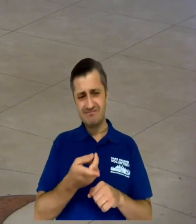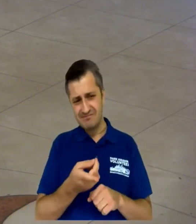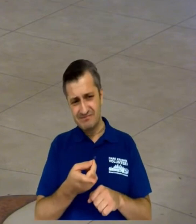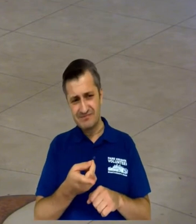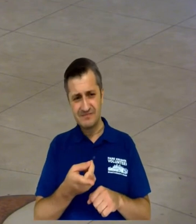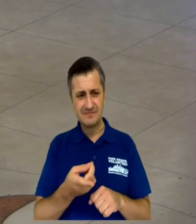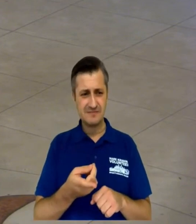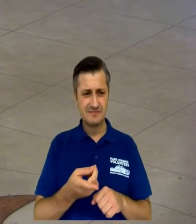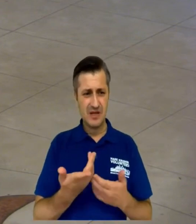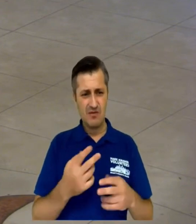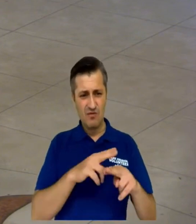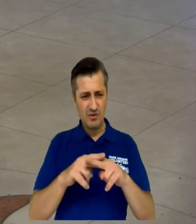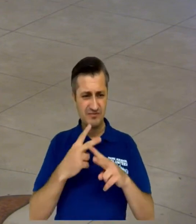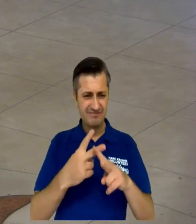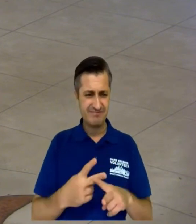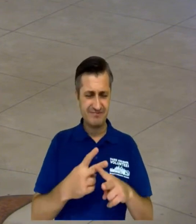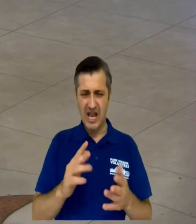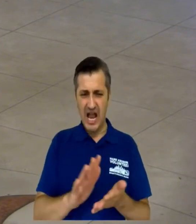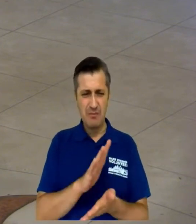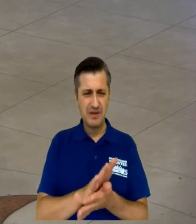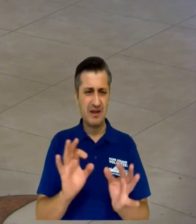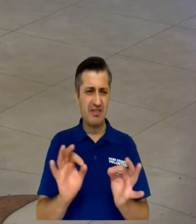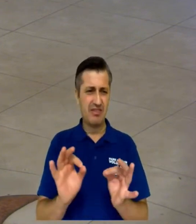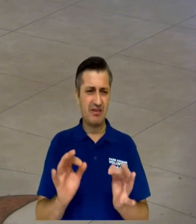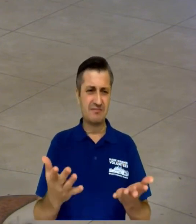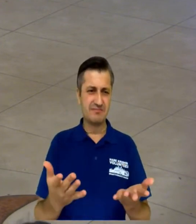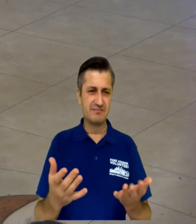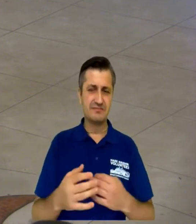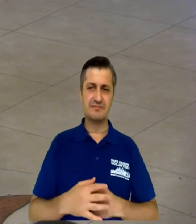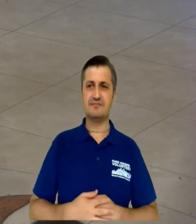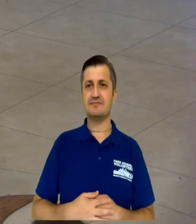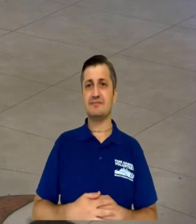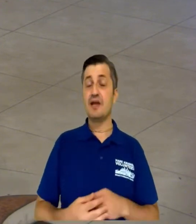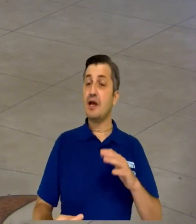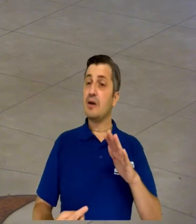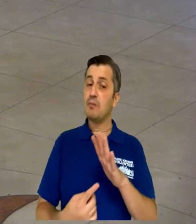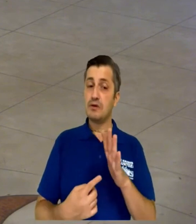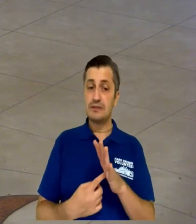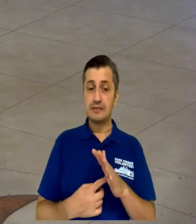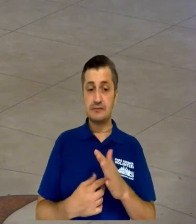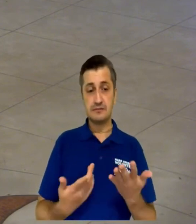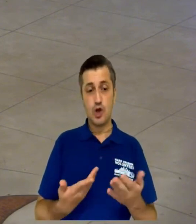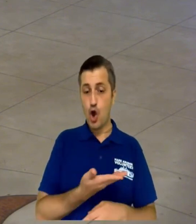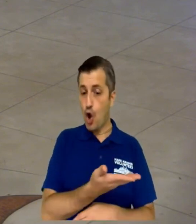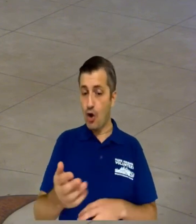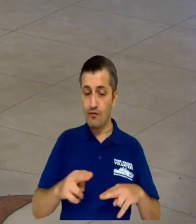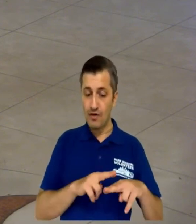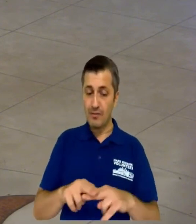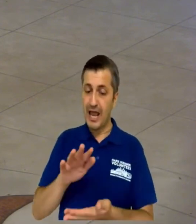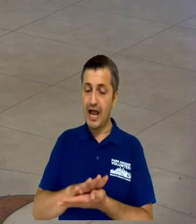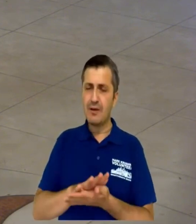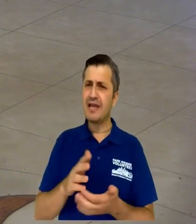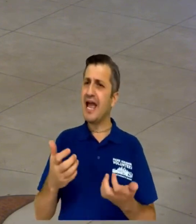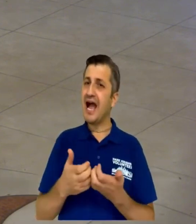money. The way to keep a happy family is to keep Krishna in the center. So, again, coming to the point of remembering